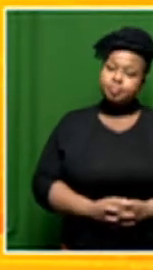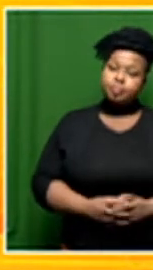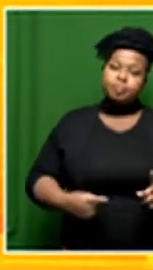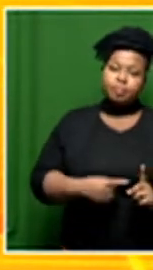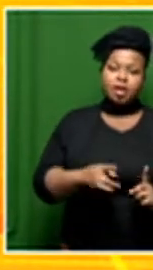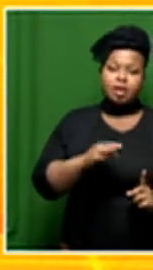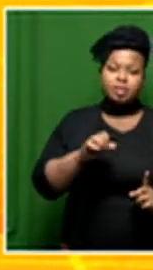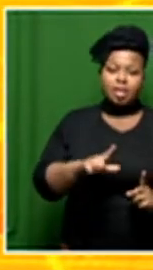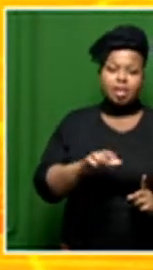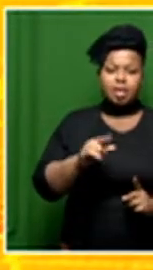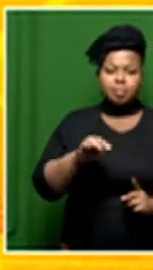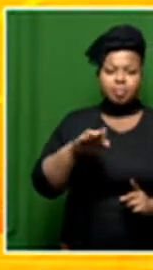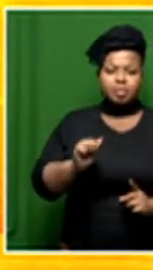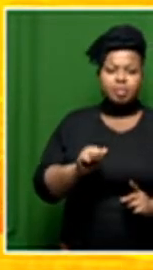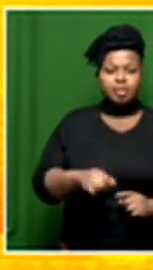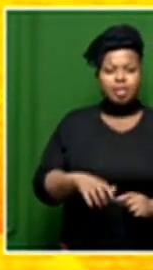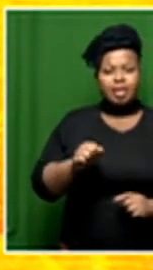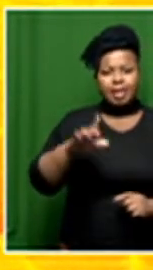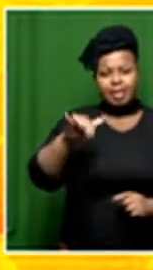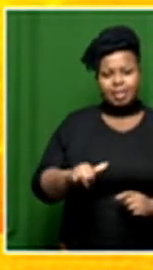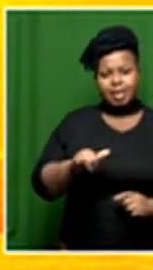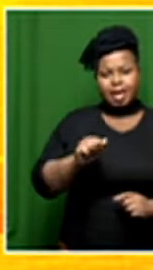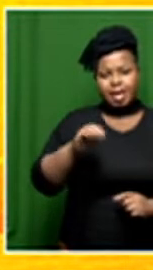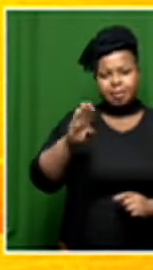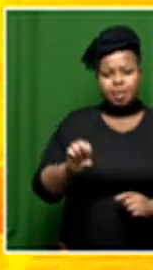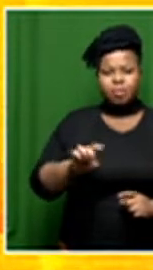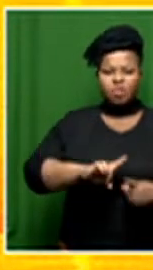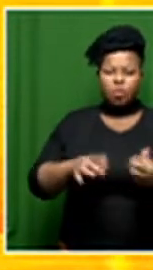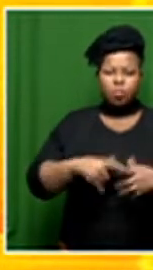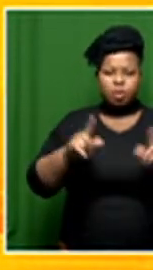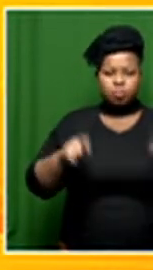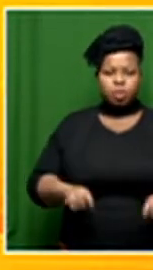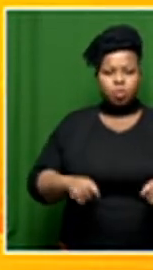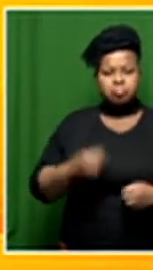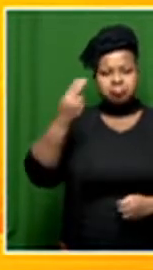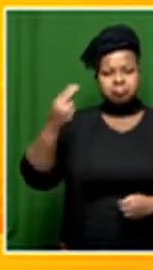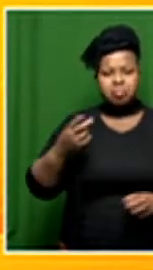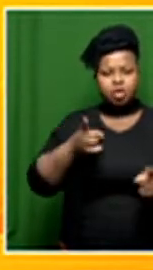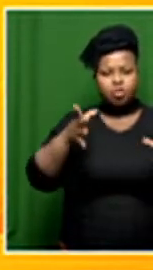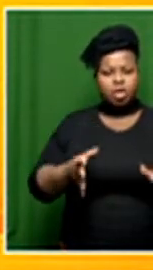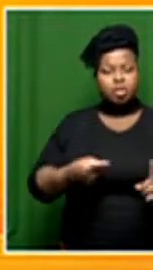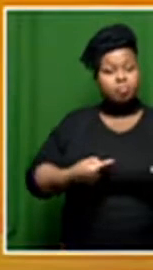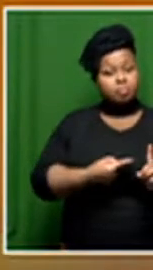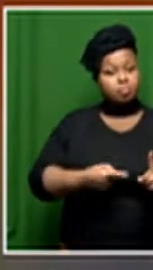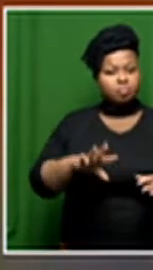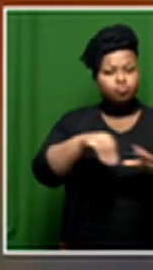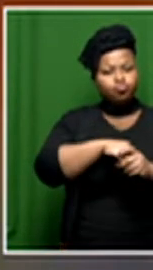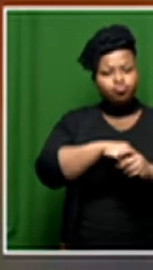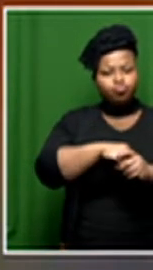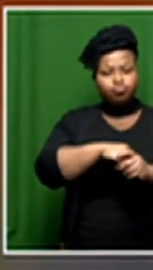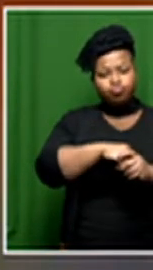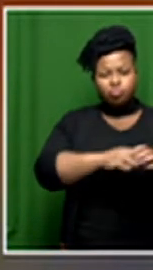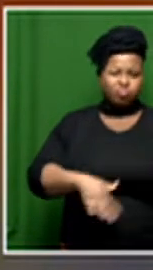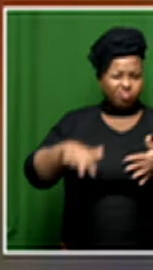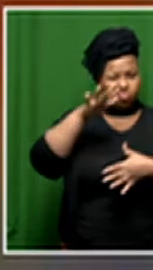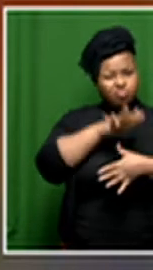Russell Abrahams, who's better known as Yay Abe, is a Cape Town-based illustrator and art director. With the subject of inclusivity being